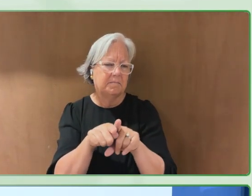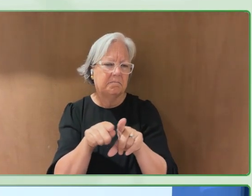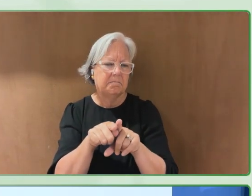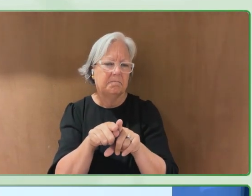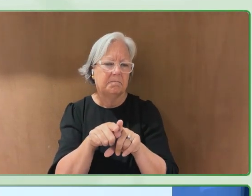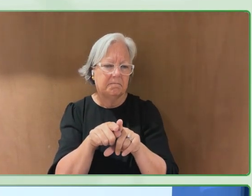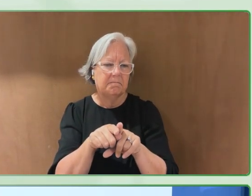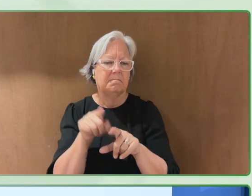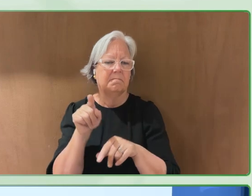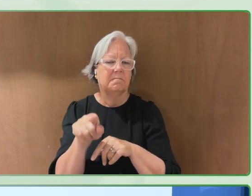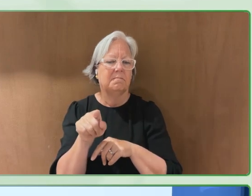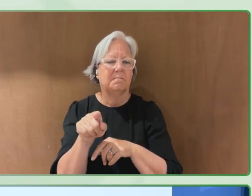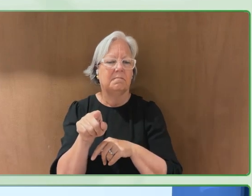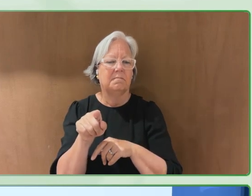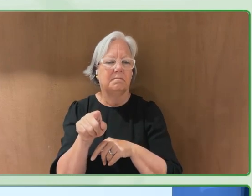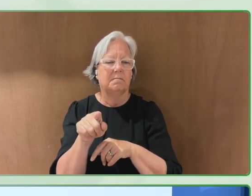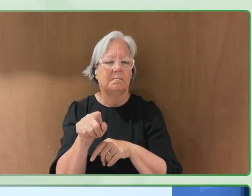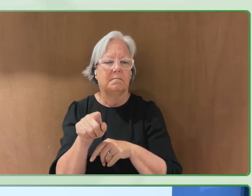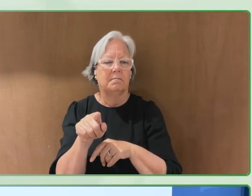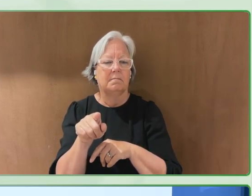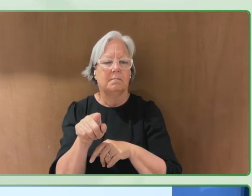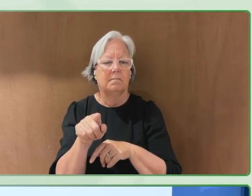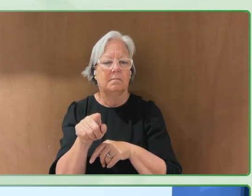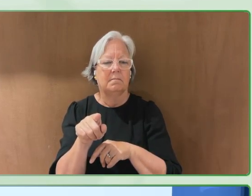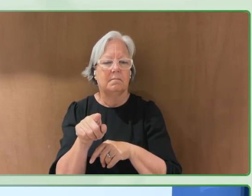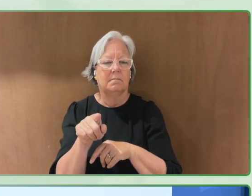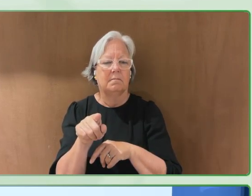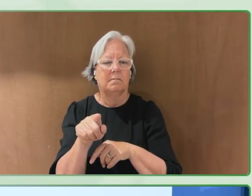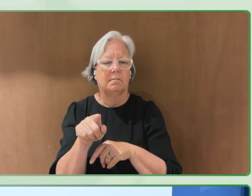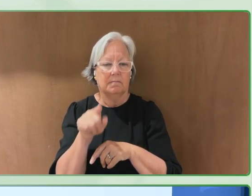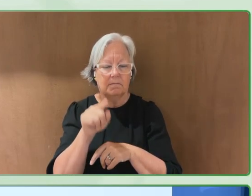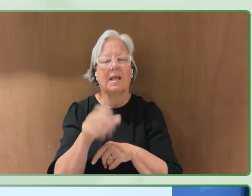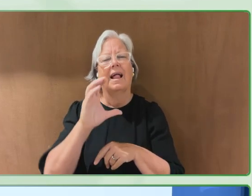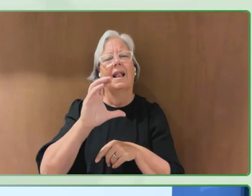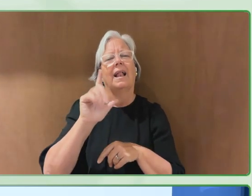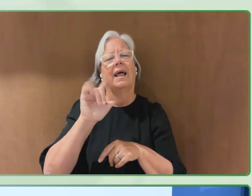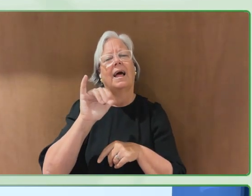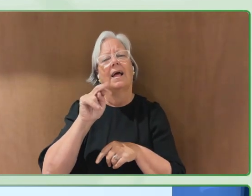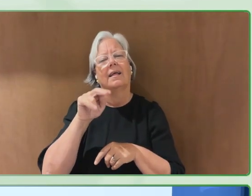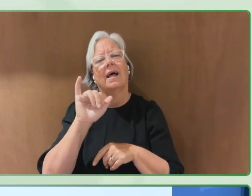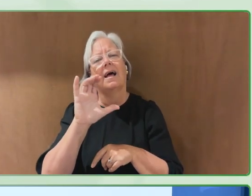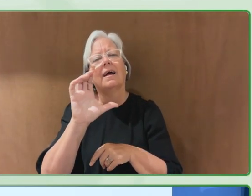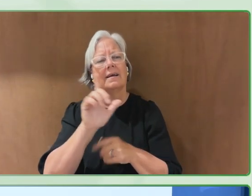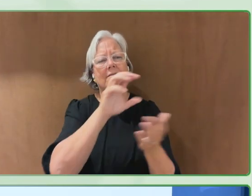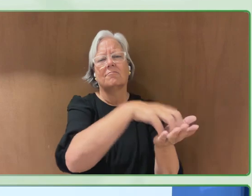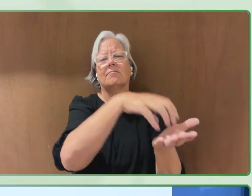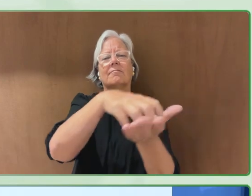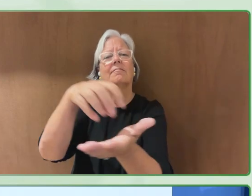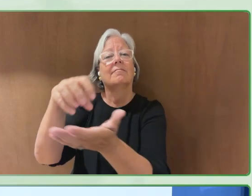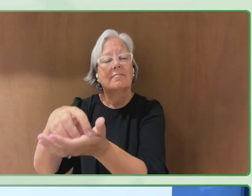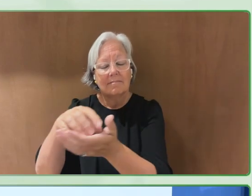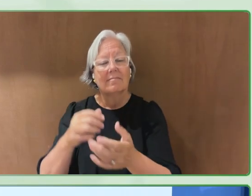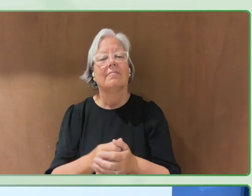delivering not only a product, we are doing something more. Usually the markets usually the recipient receives what the